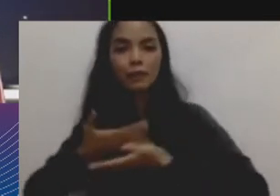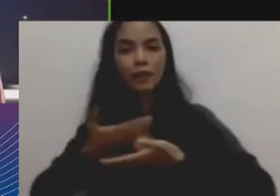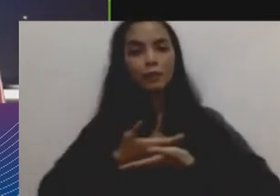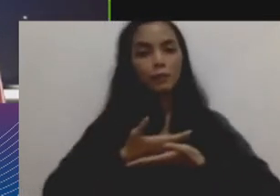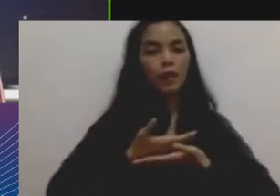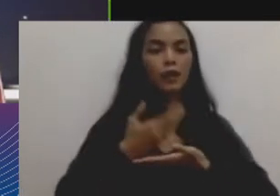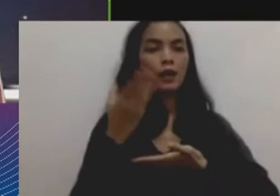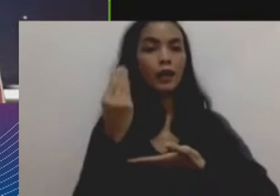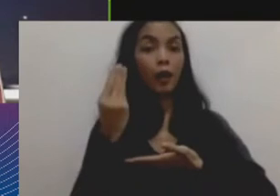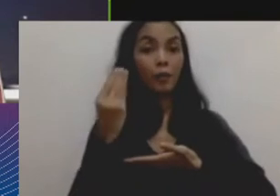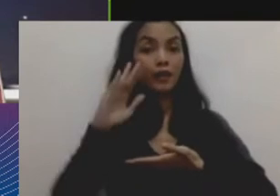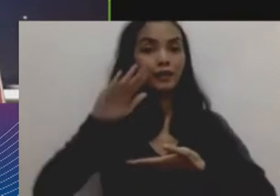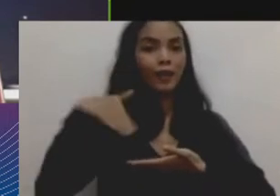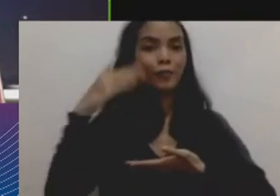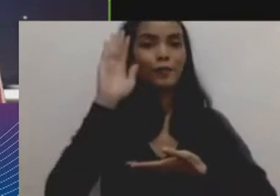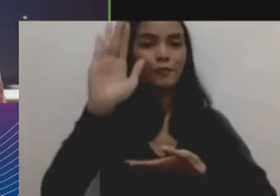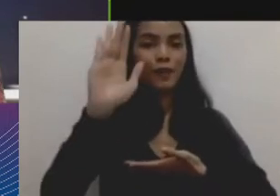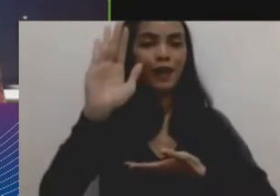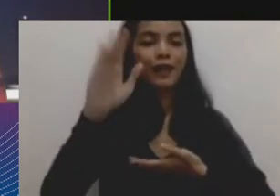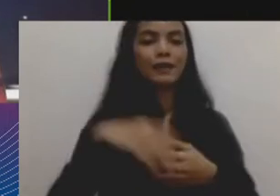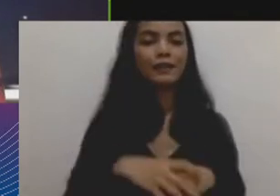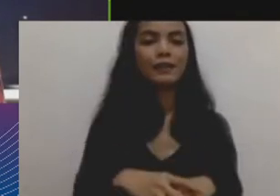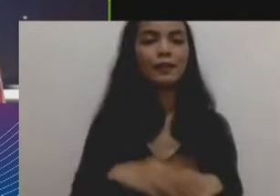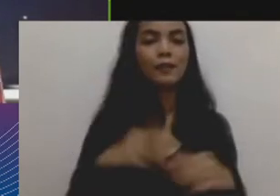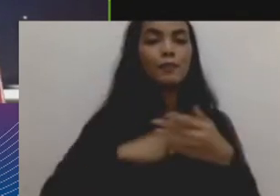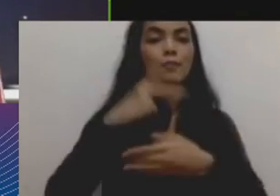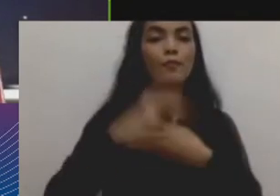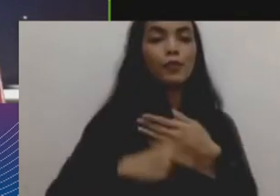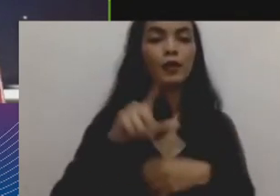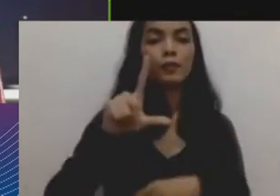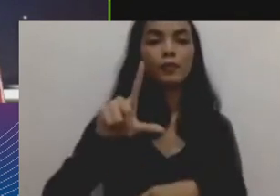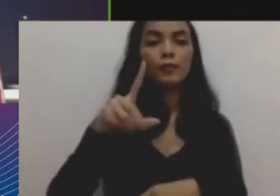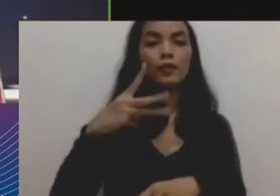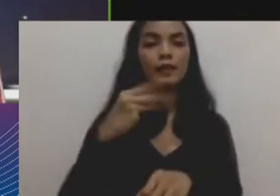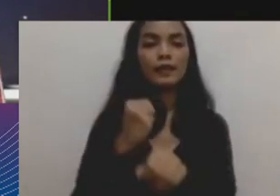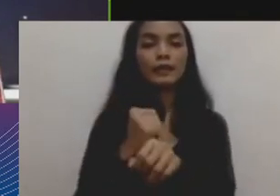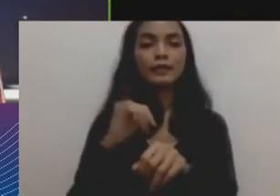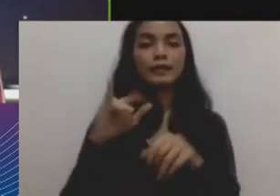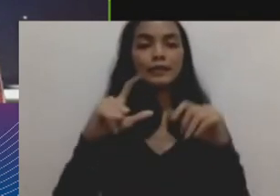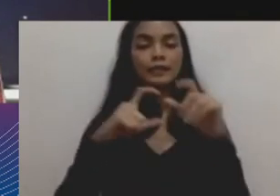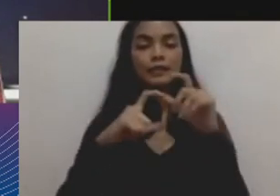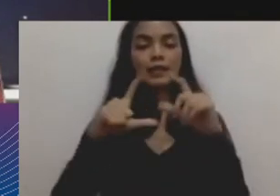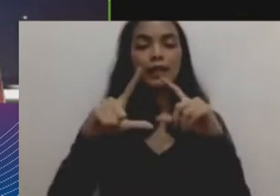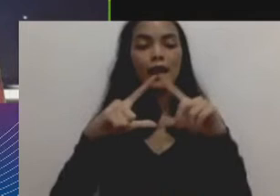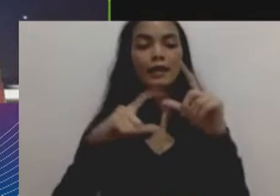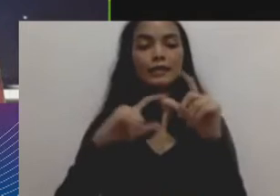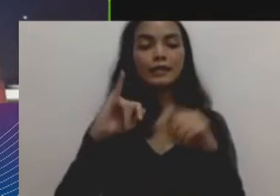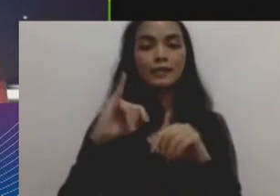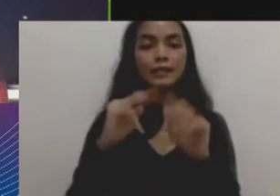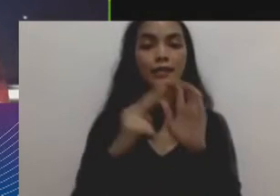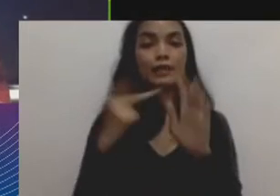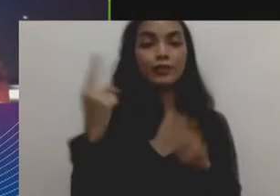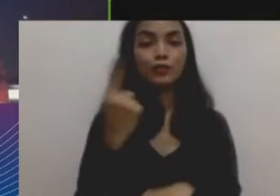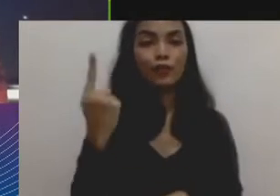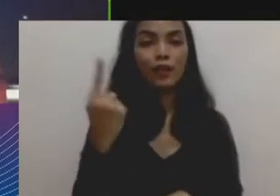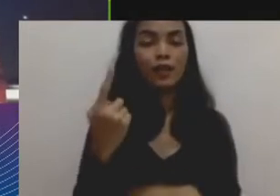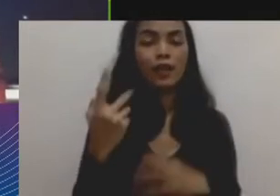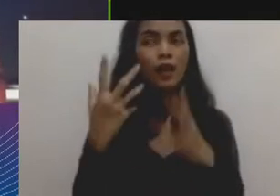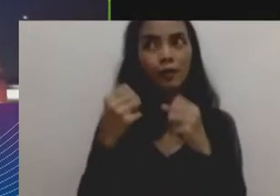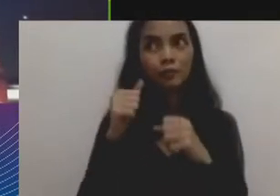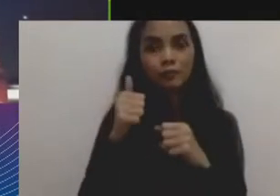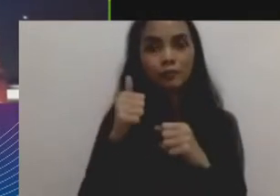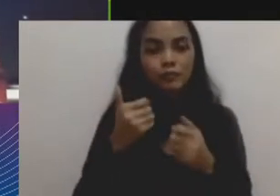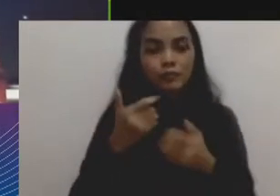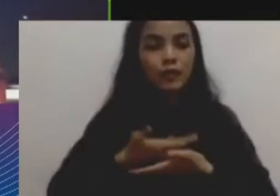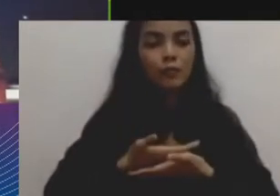year national legislation program. Hopefully that it can be accepted, ya Ibu ya. And also because we